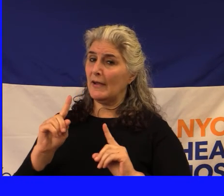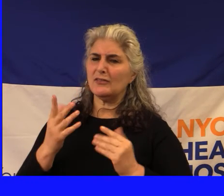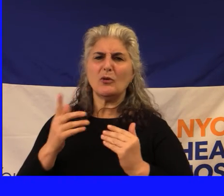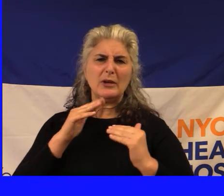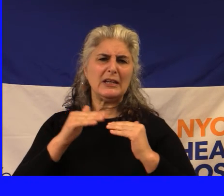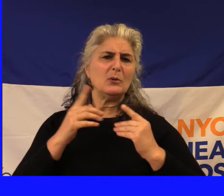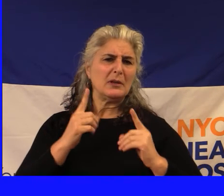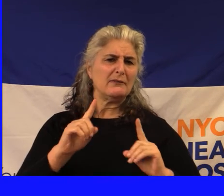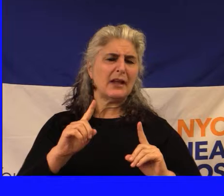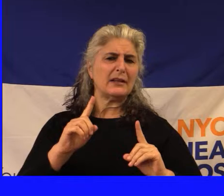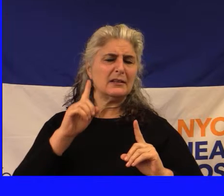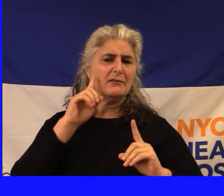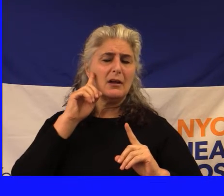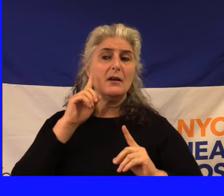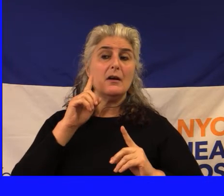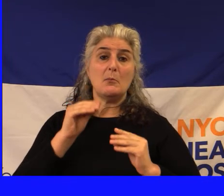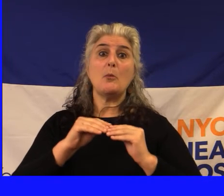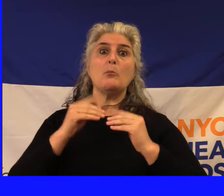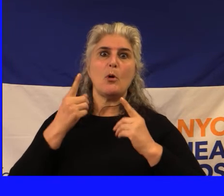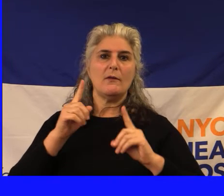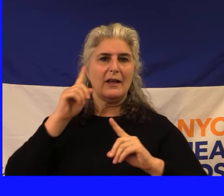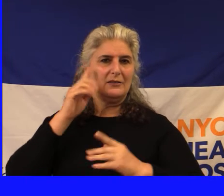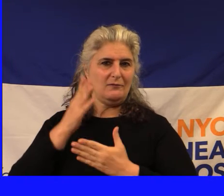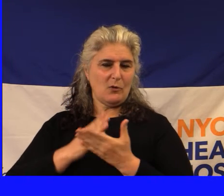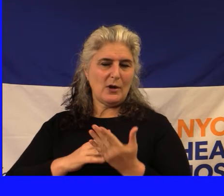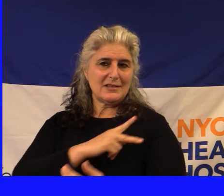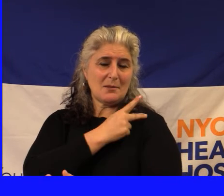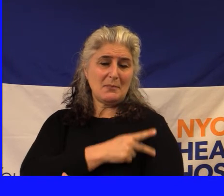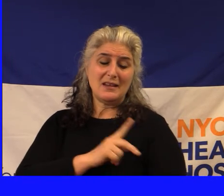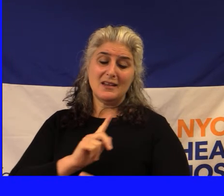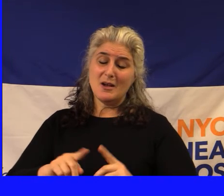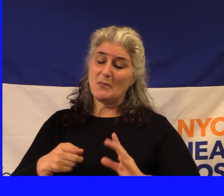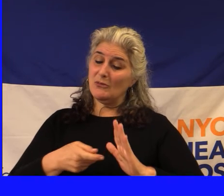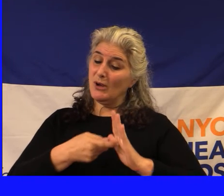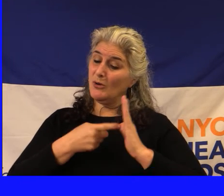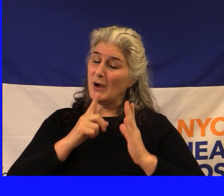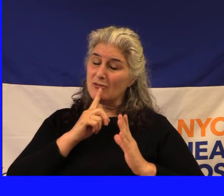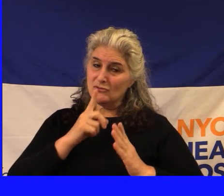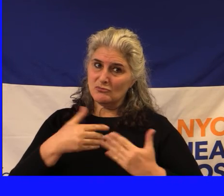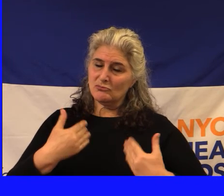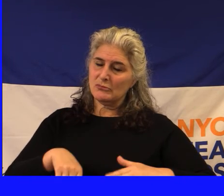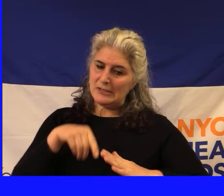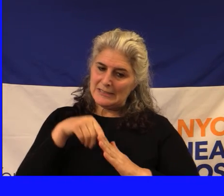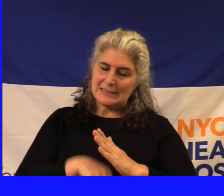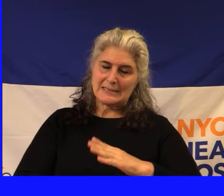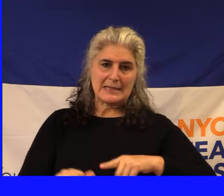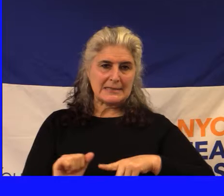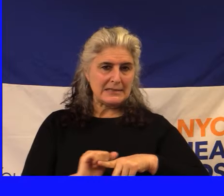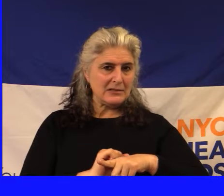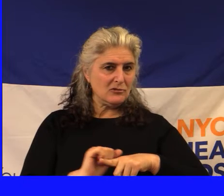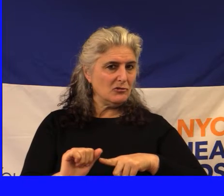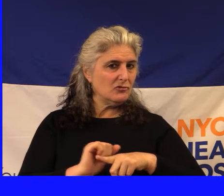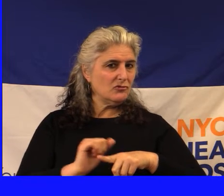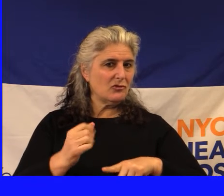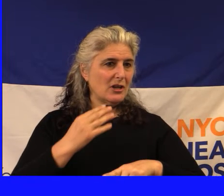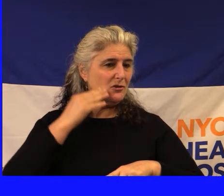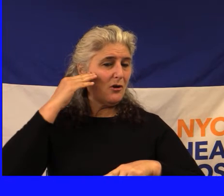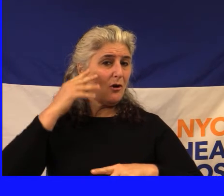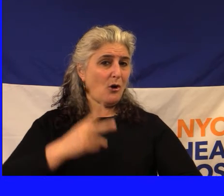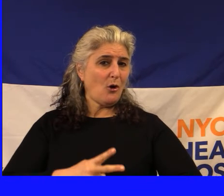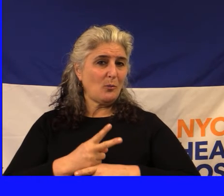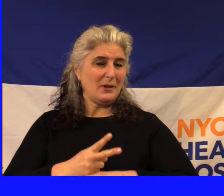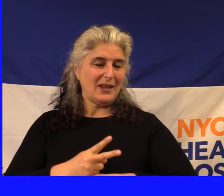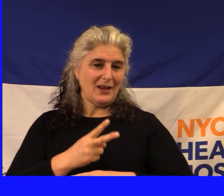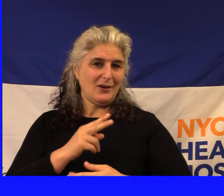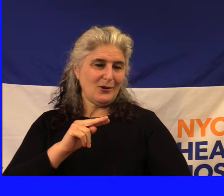patients. But you have to have really highly trained home care nurses to do that. So that's another way